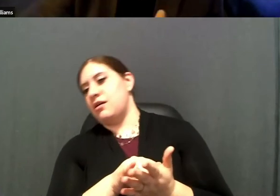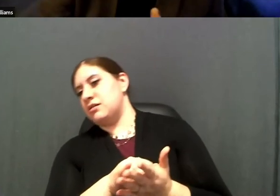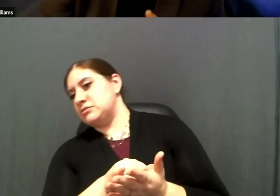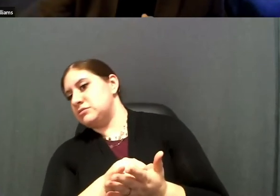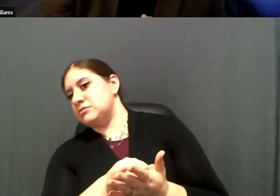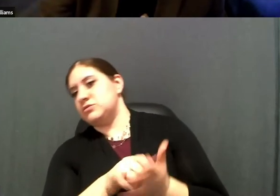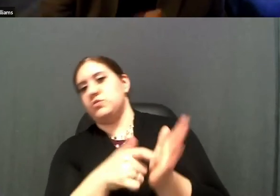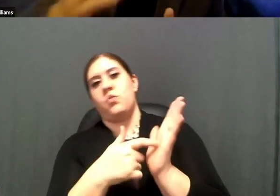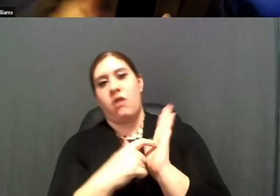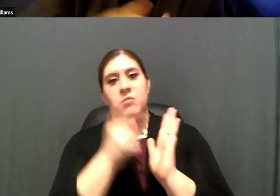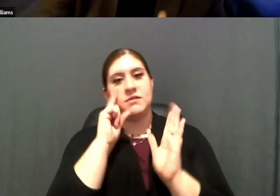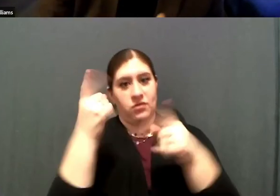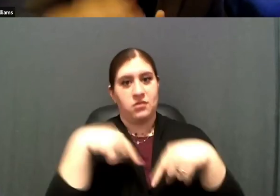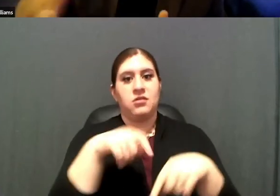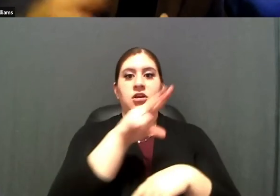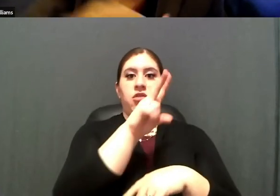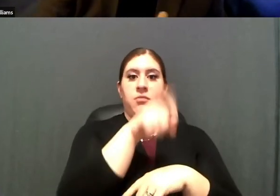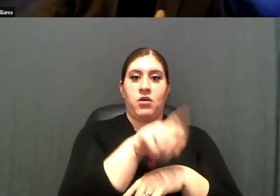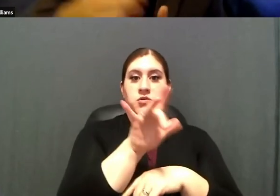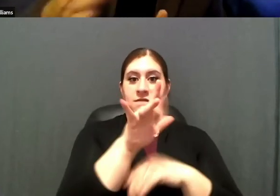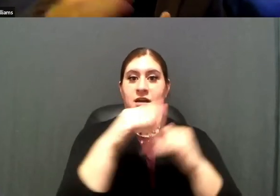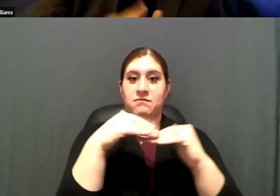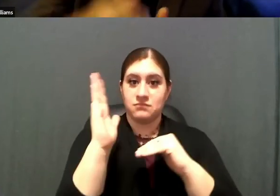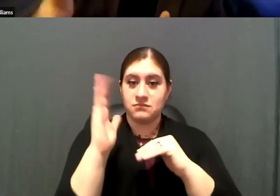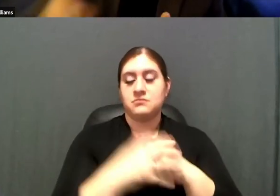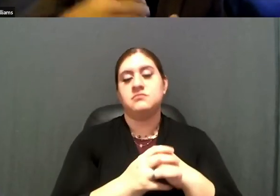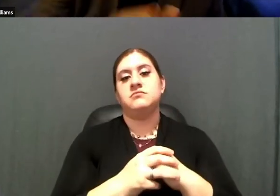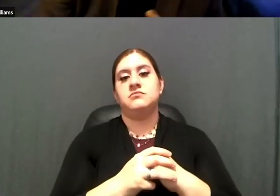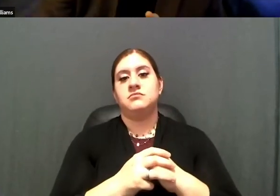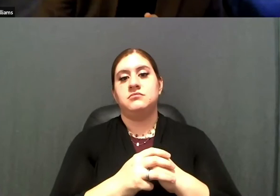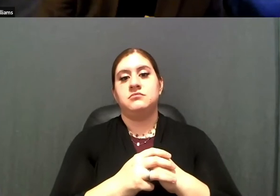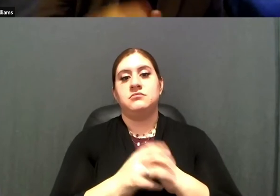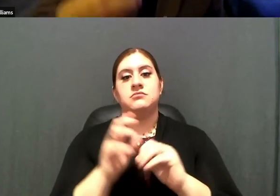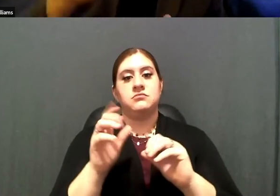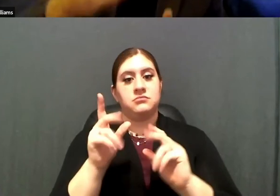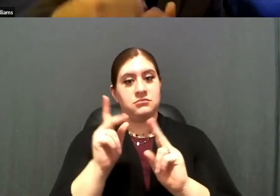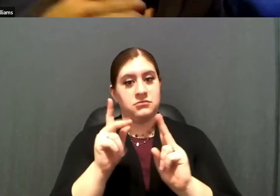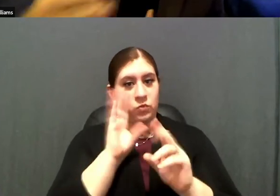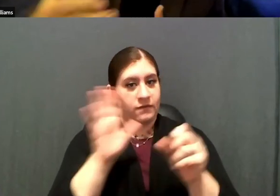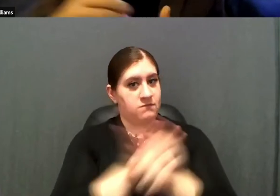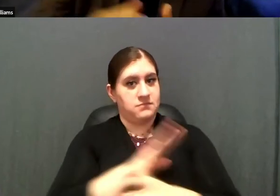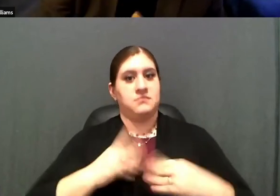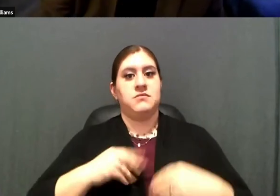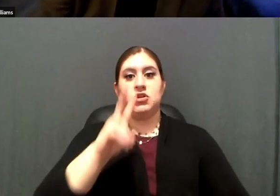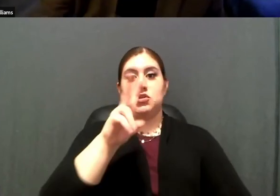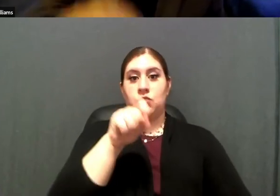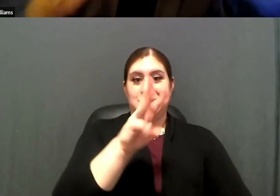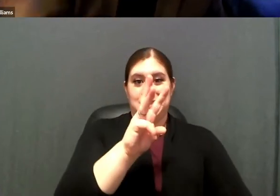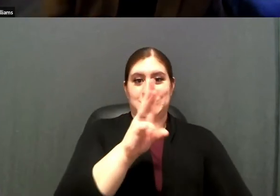the requirements to come in 3.25 or above. You can get full admittance, 2.6 up to that